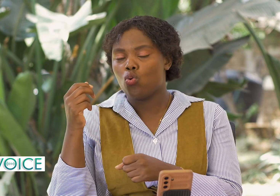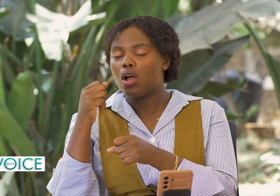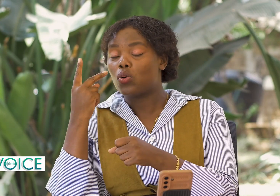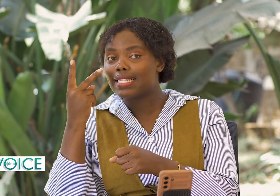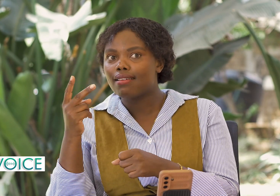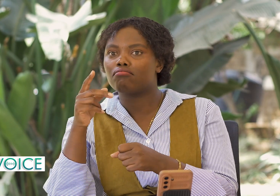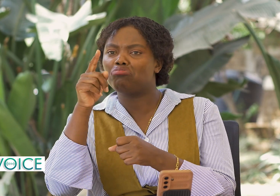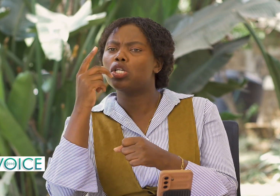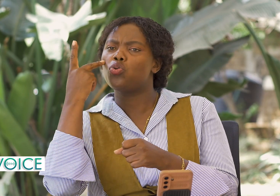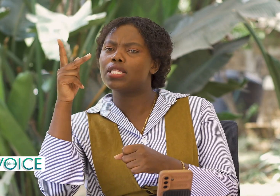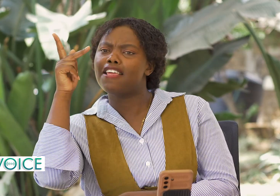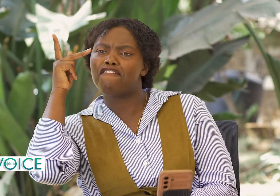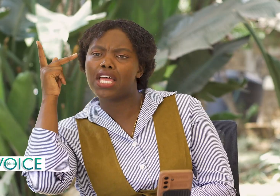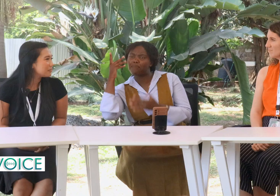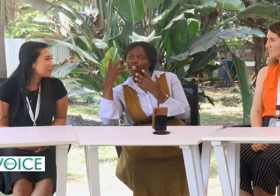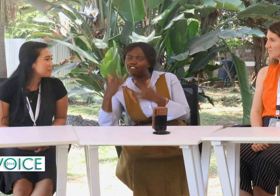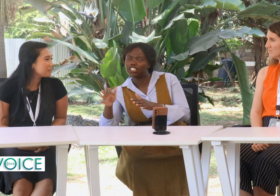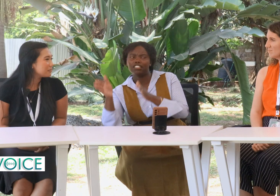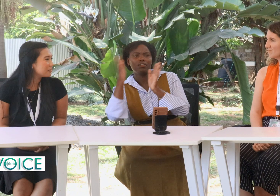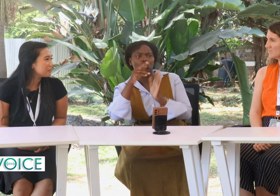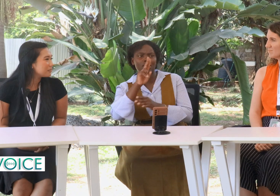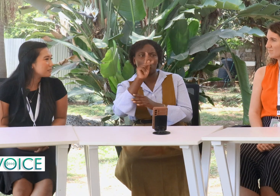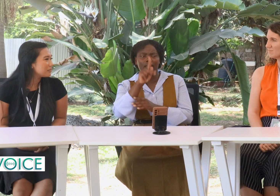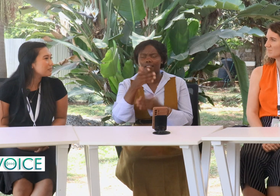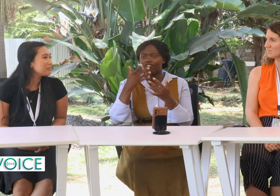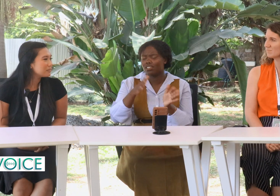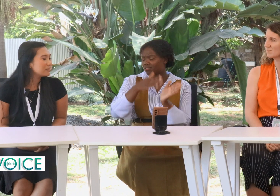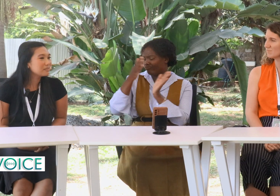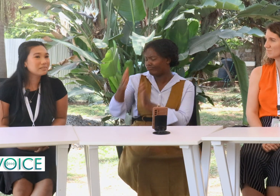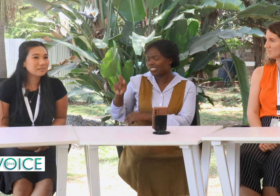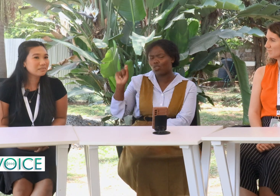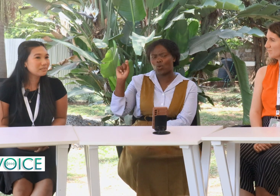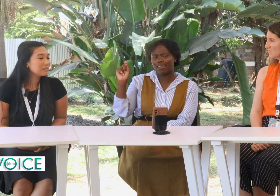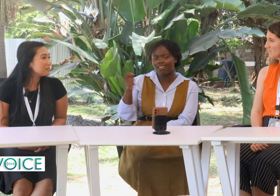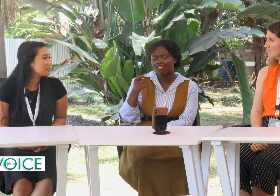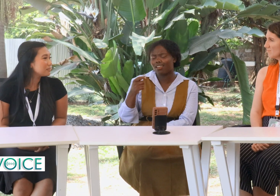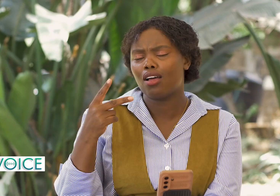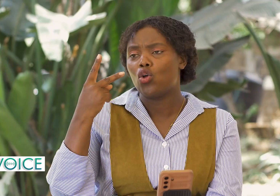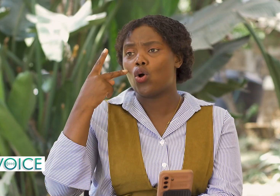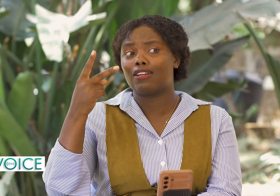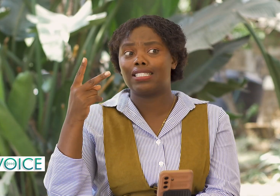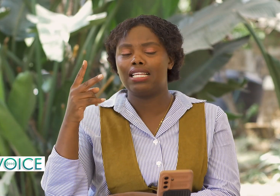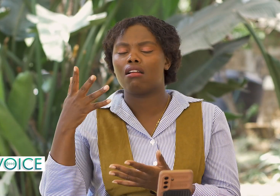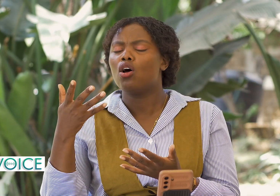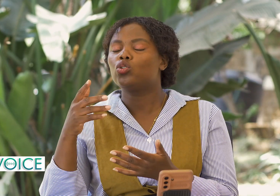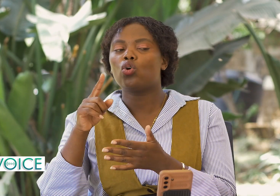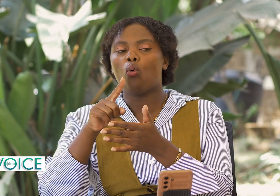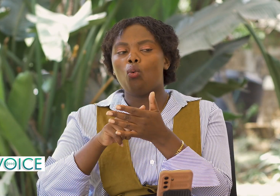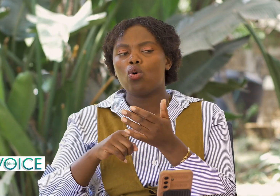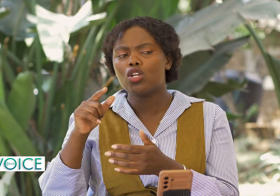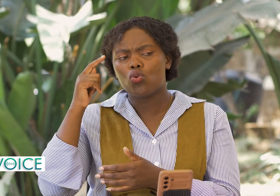around the very various places. So, you've worked in Kenya, the